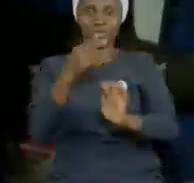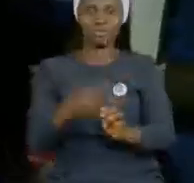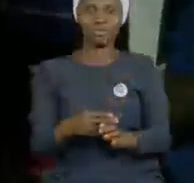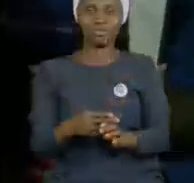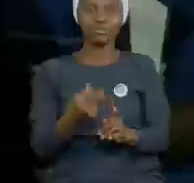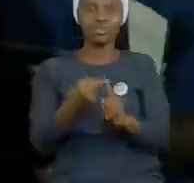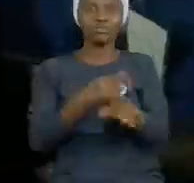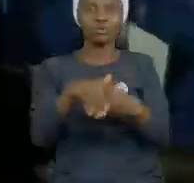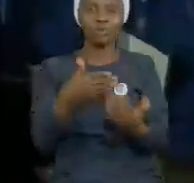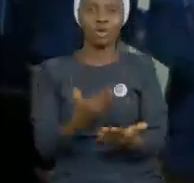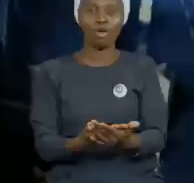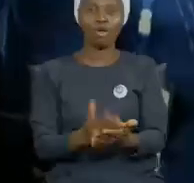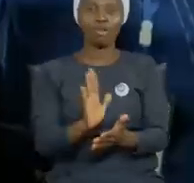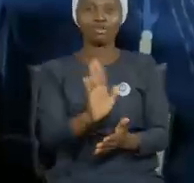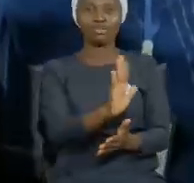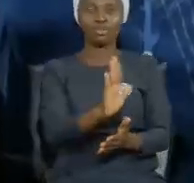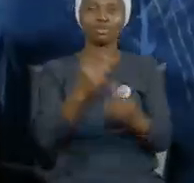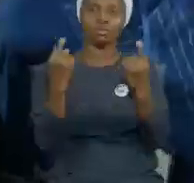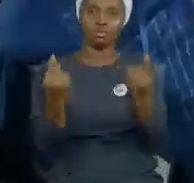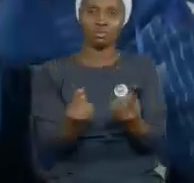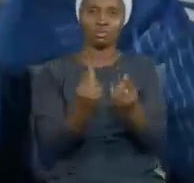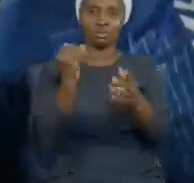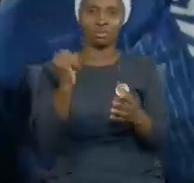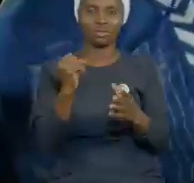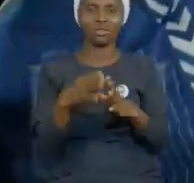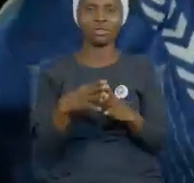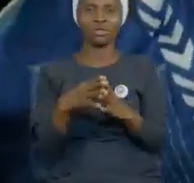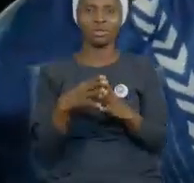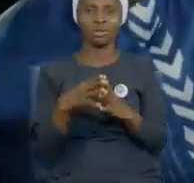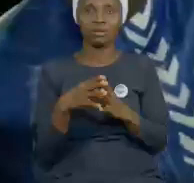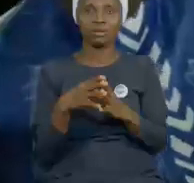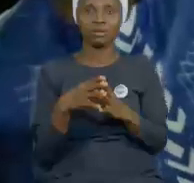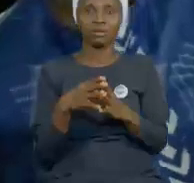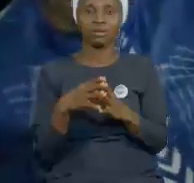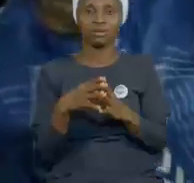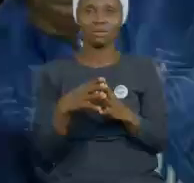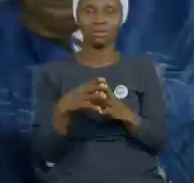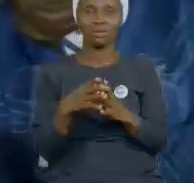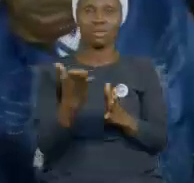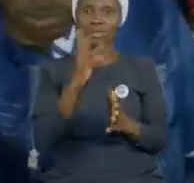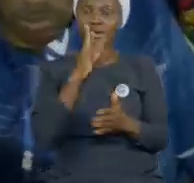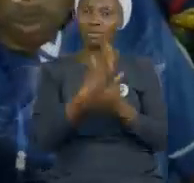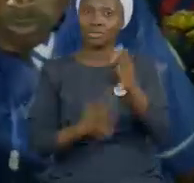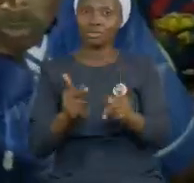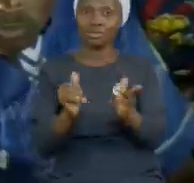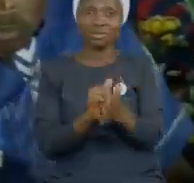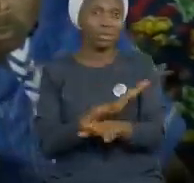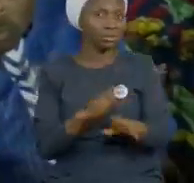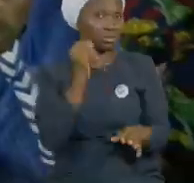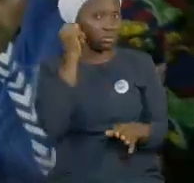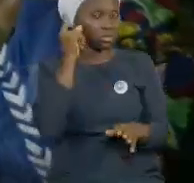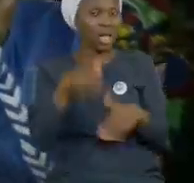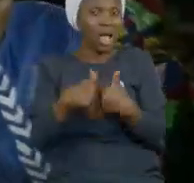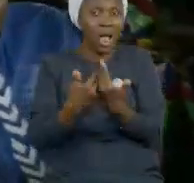all your iniquities. Now, there are people that do not understand how